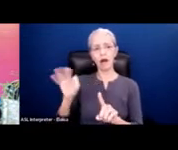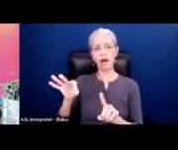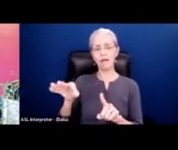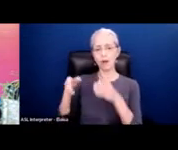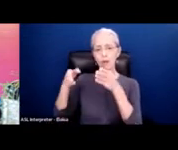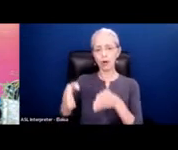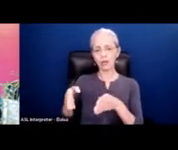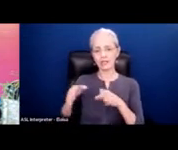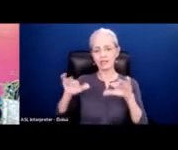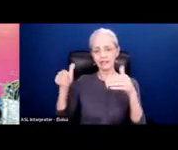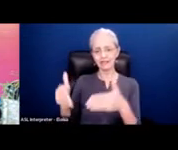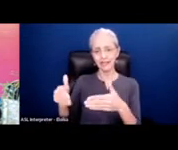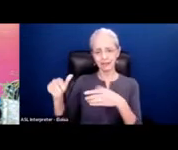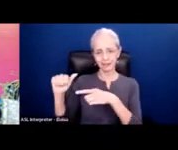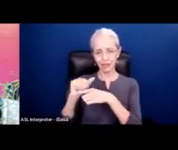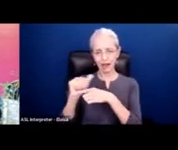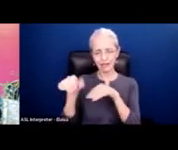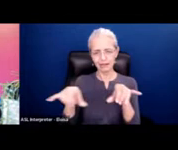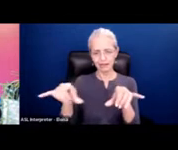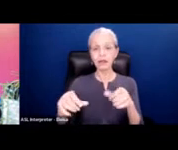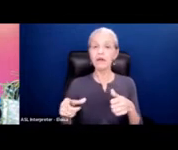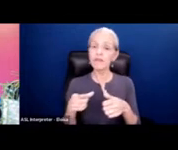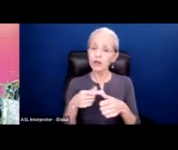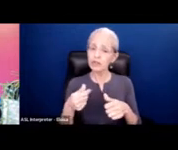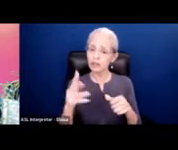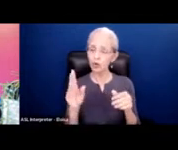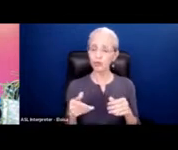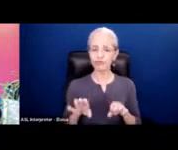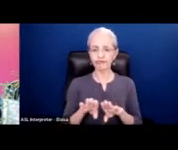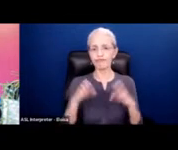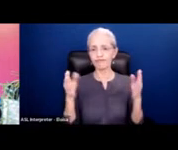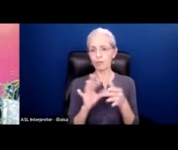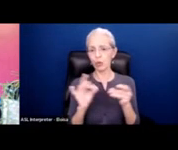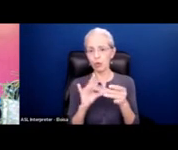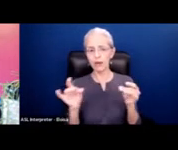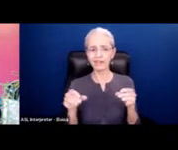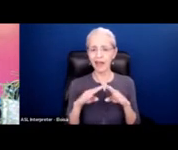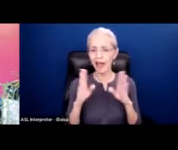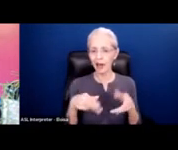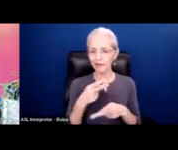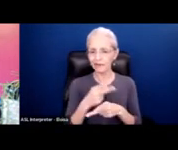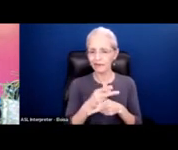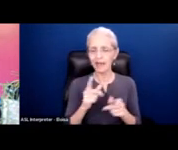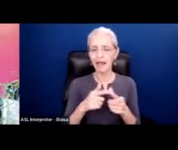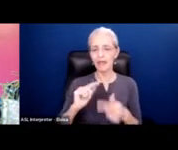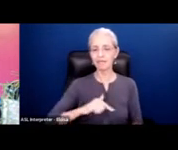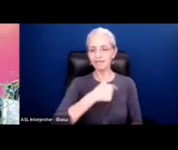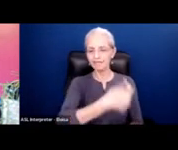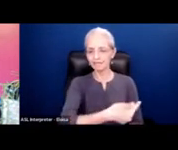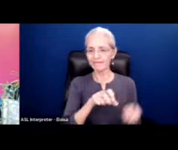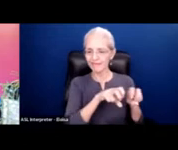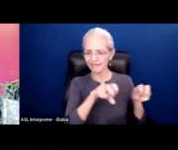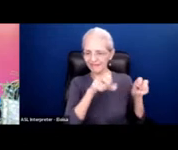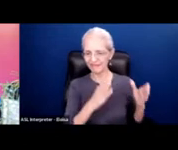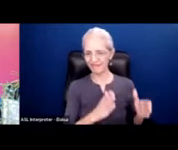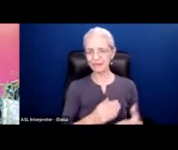So I will go through a few just opening remarks, housekeeping, and then I'll turn things over to our speakers for the